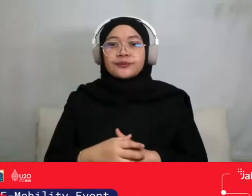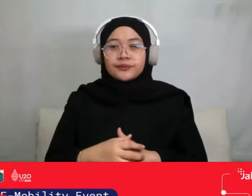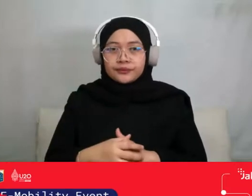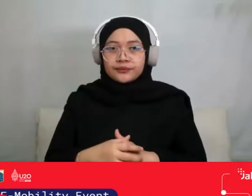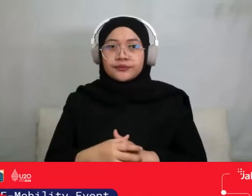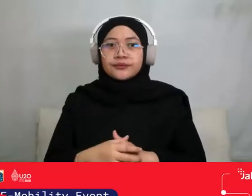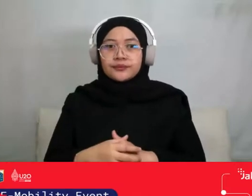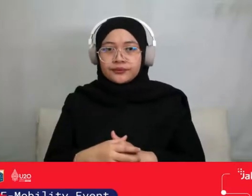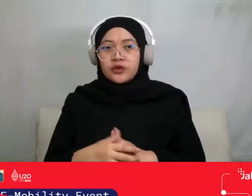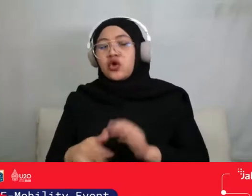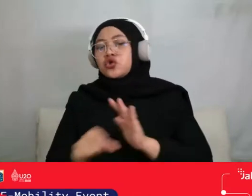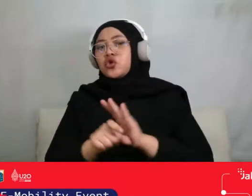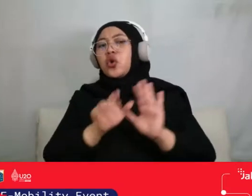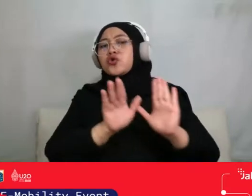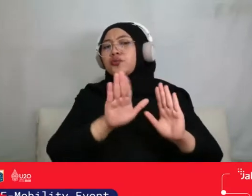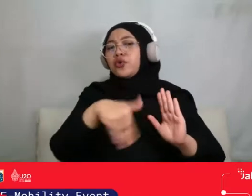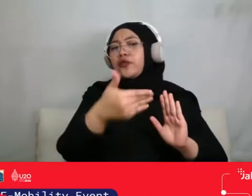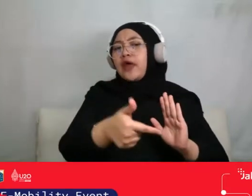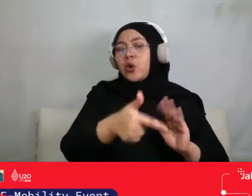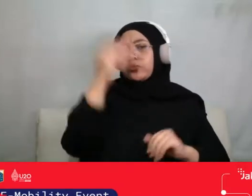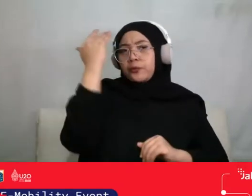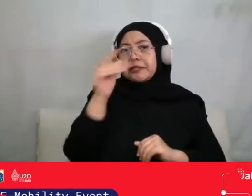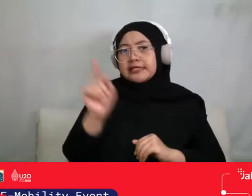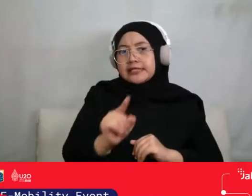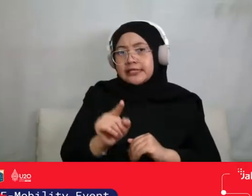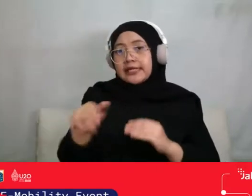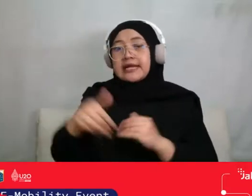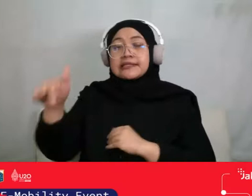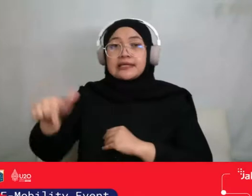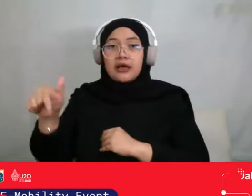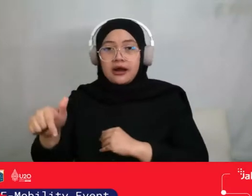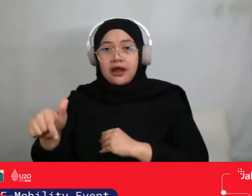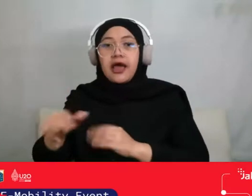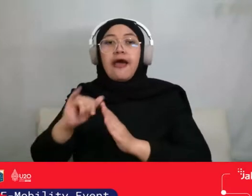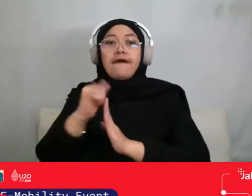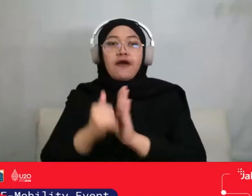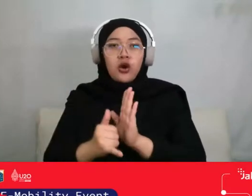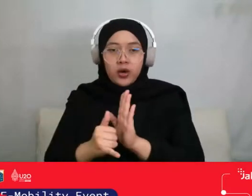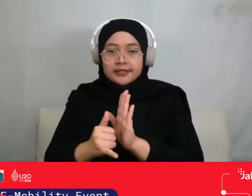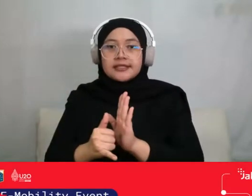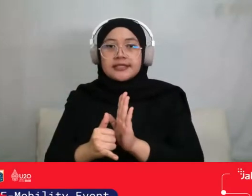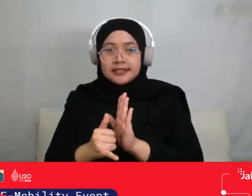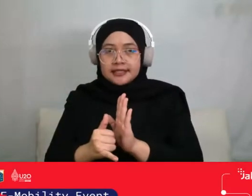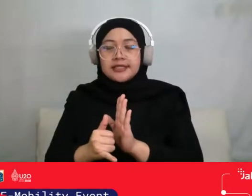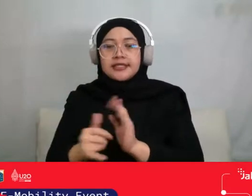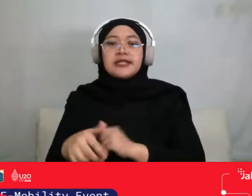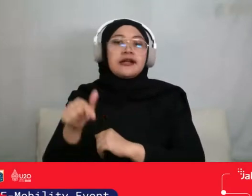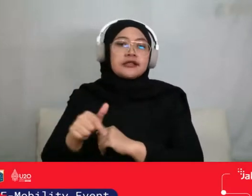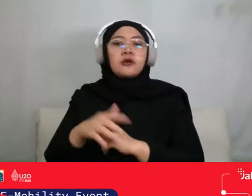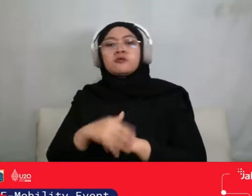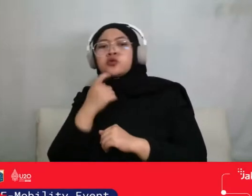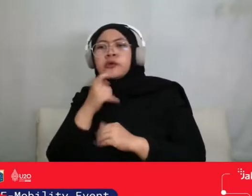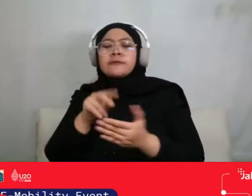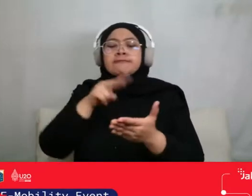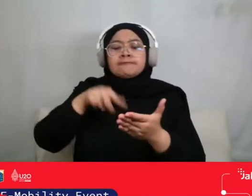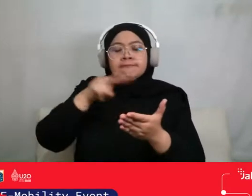the diesel bus. And now the evaluation, when we forecast, is already the TCO is